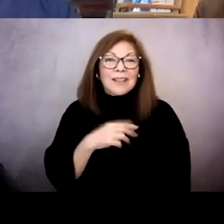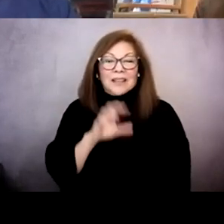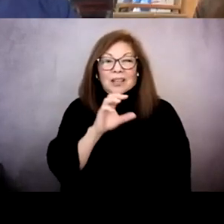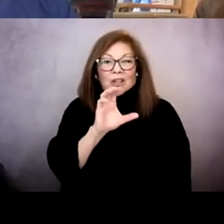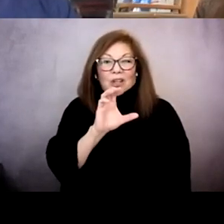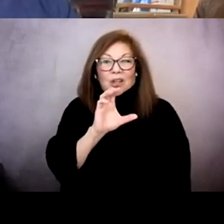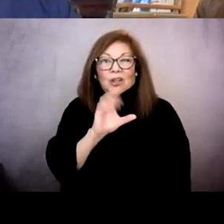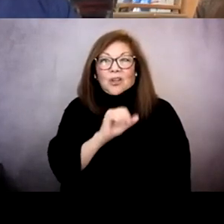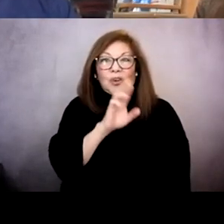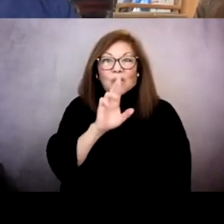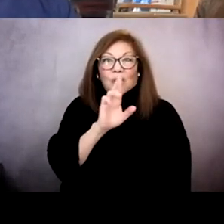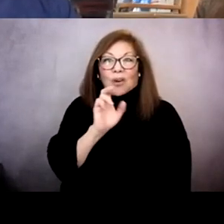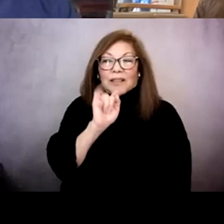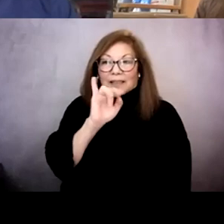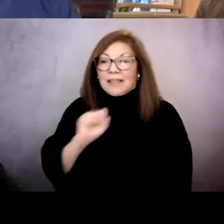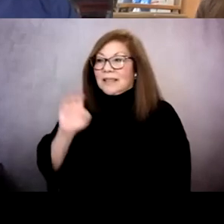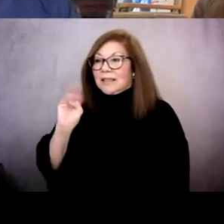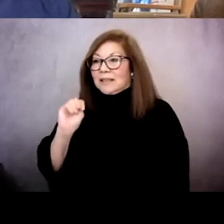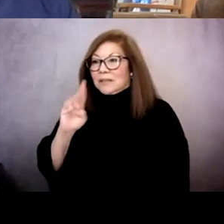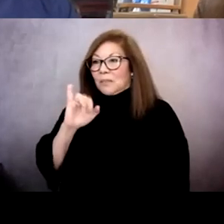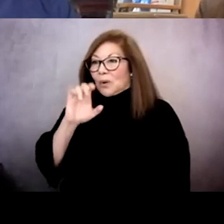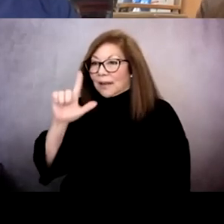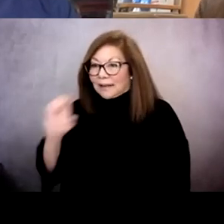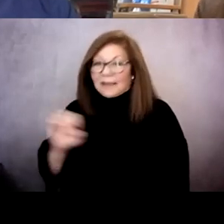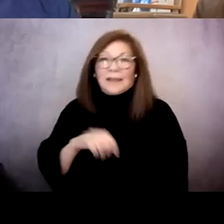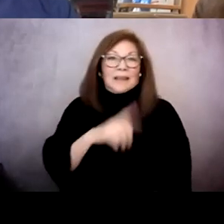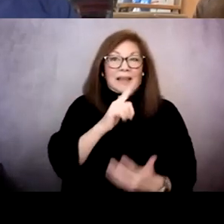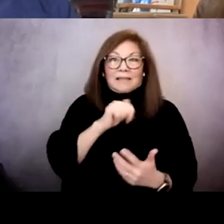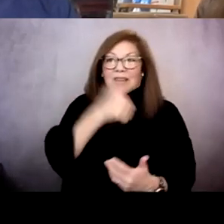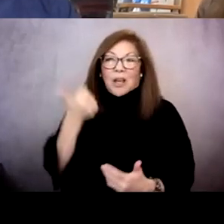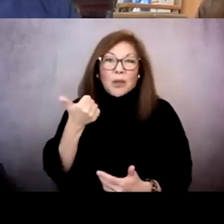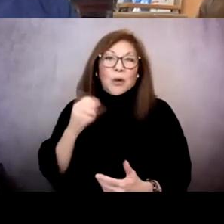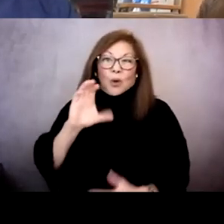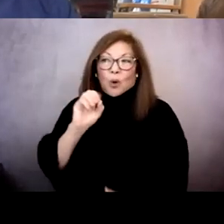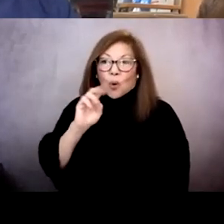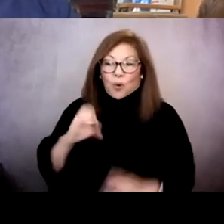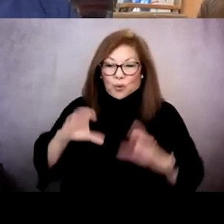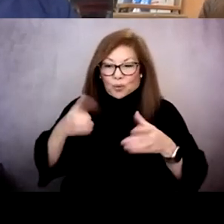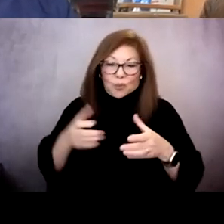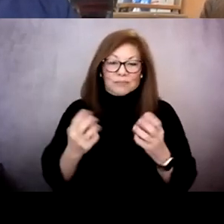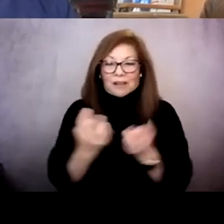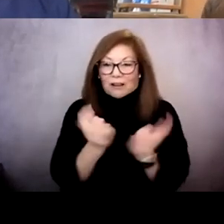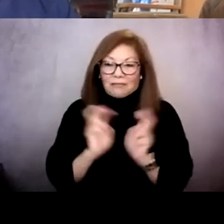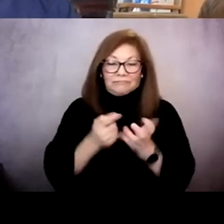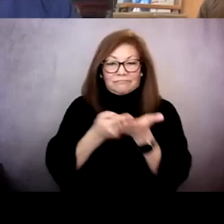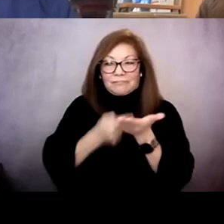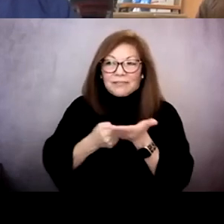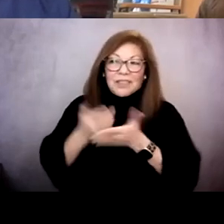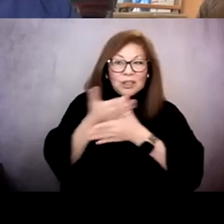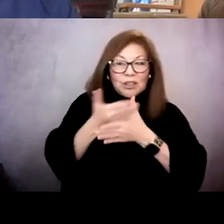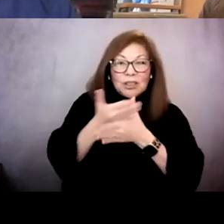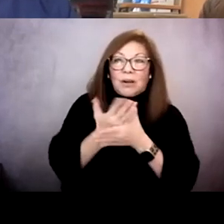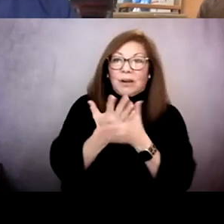and Marie Lee and Bino and the other kind of core group at the beginning just like sat down together and started sharing, and then got